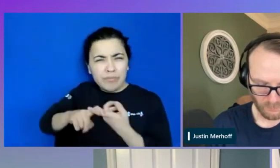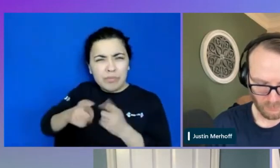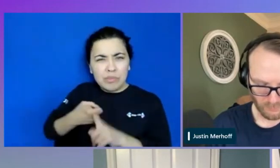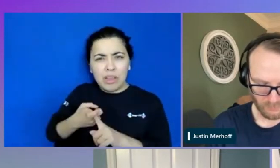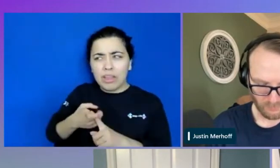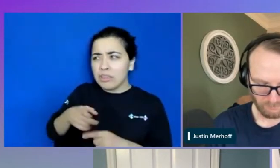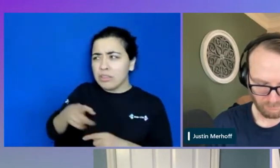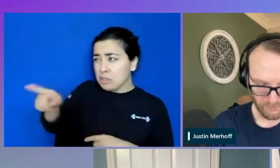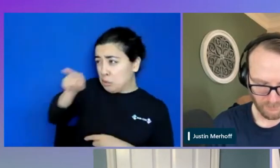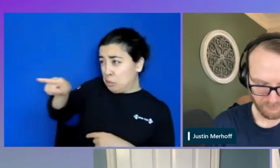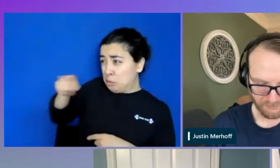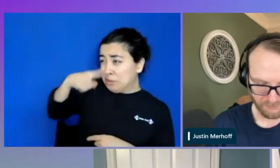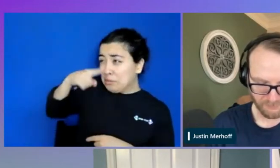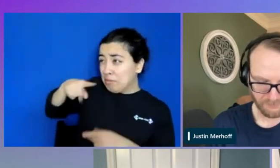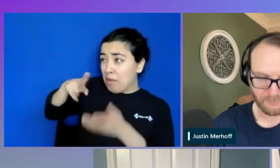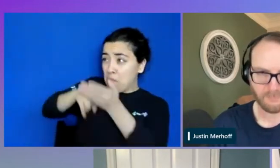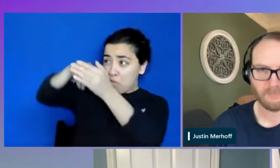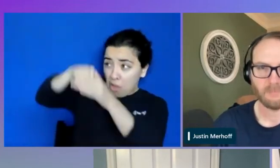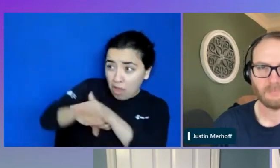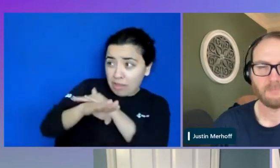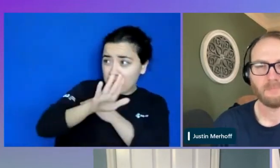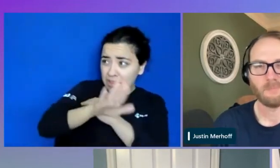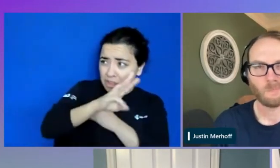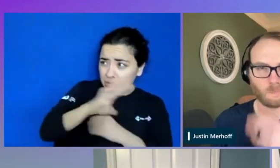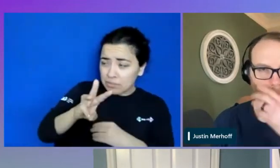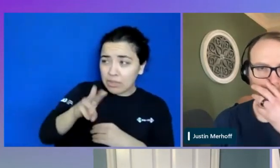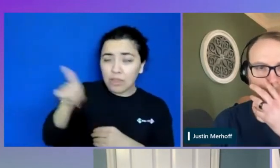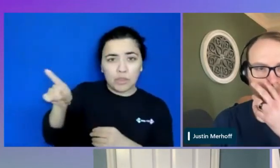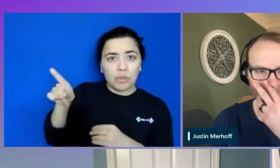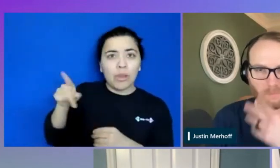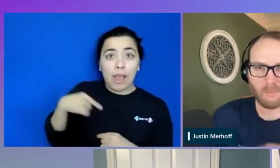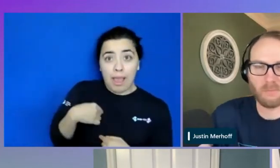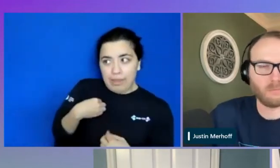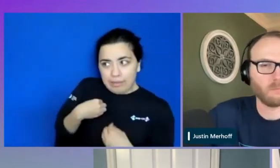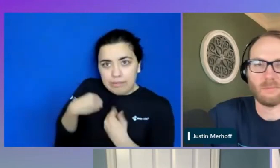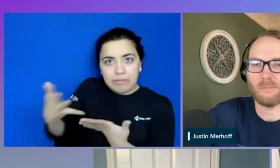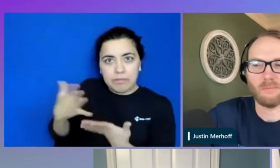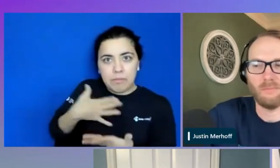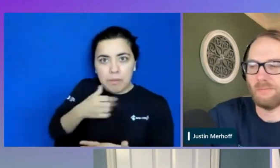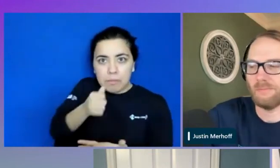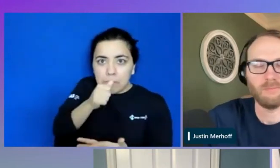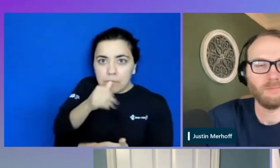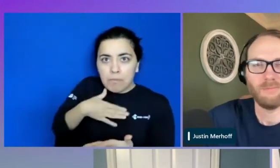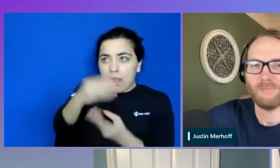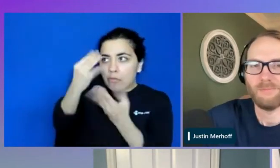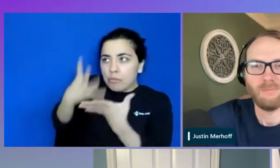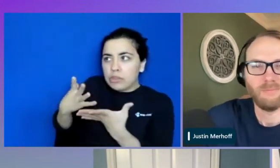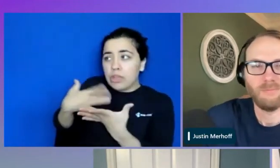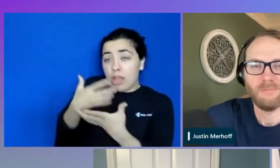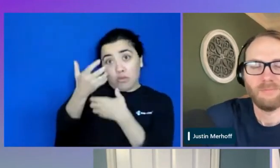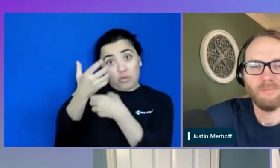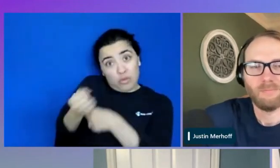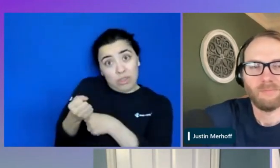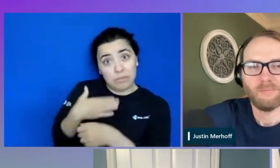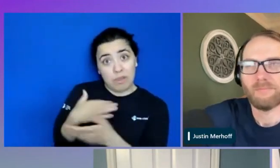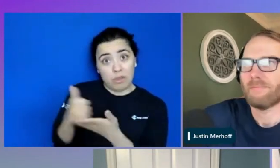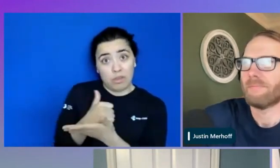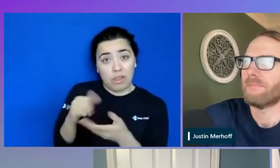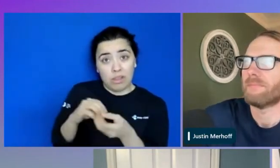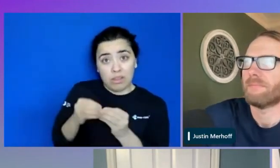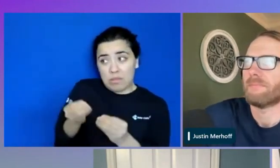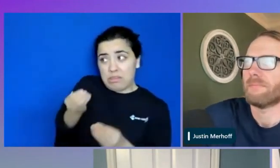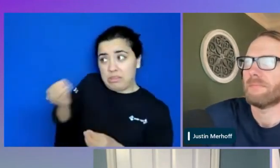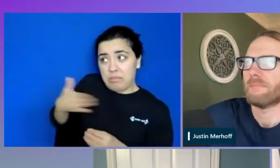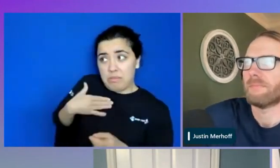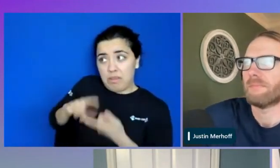log in to their website as me. I had to give them my password. I had to trust them with my credit card number to put